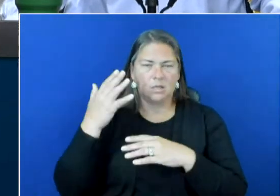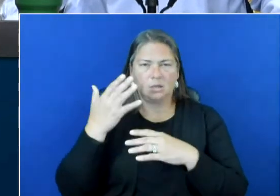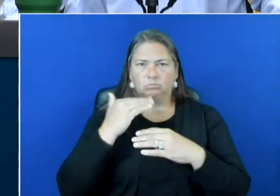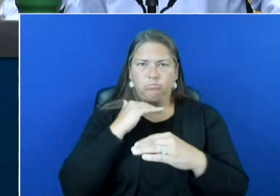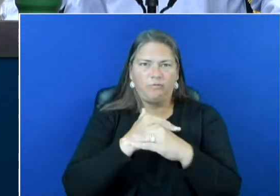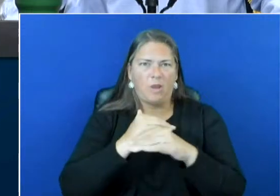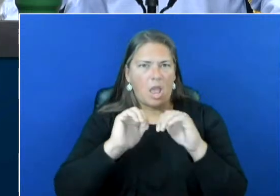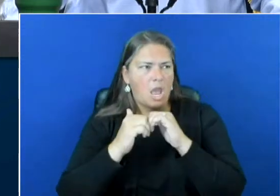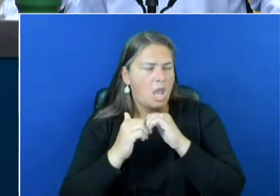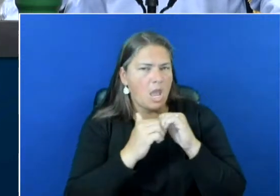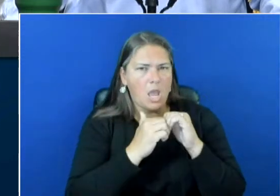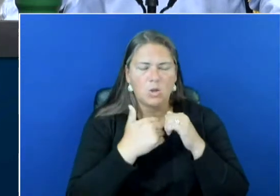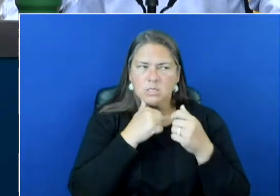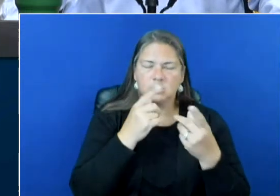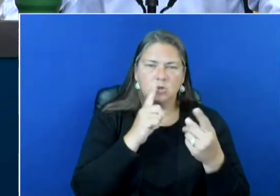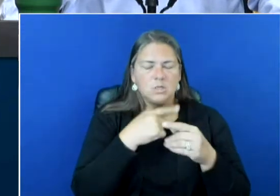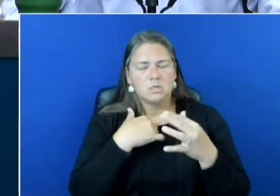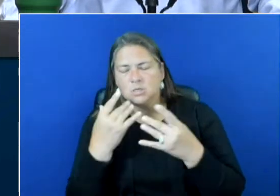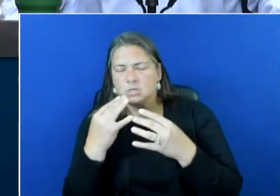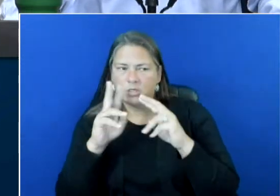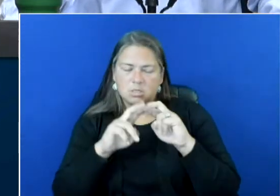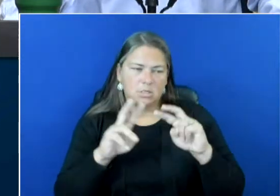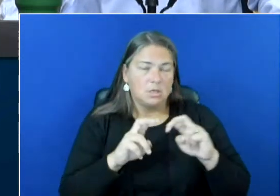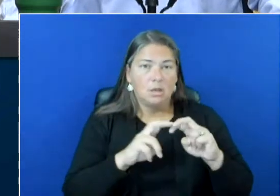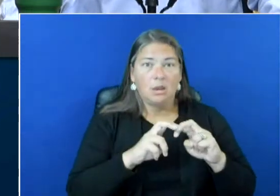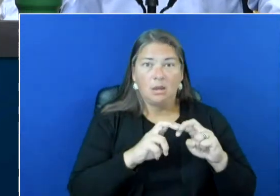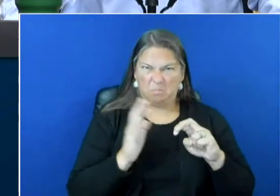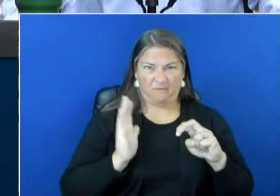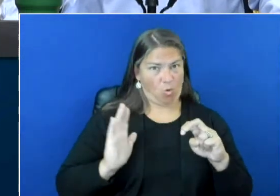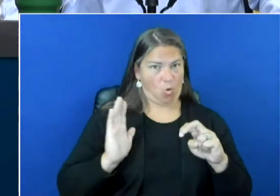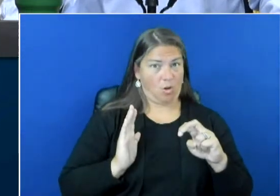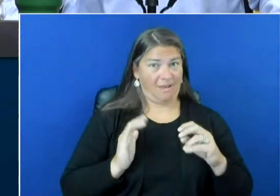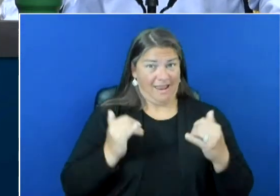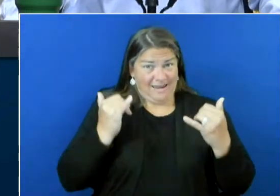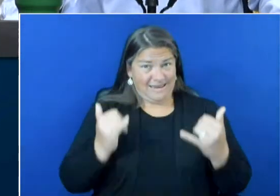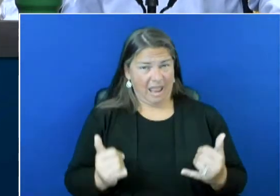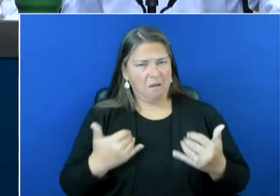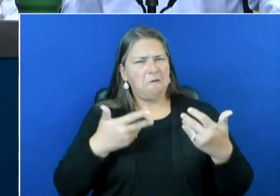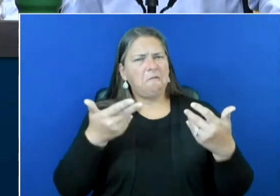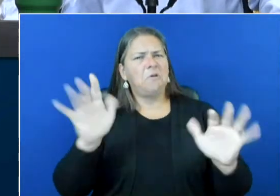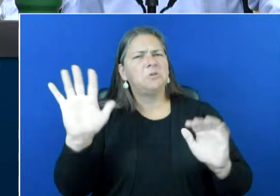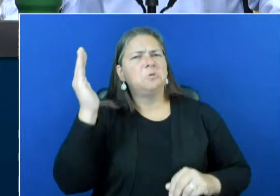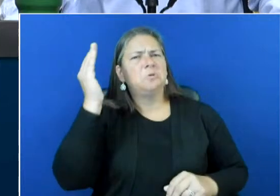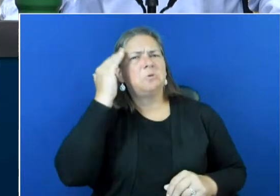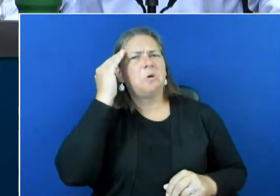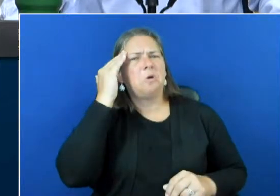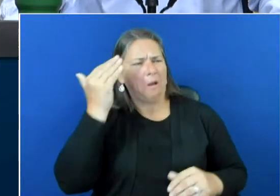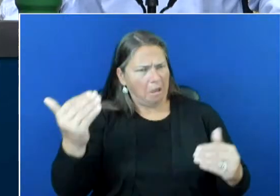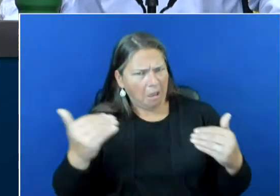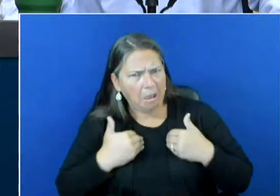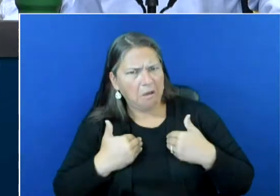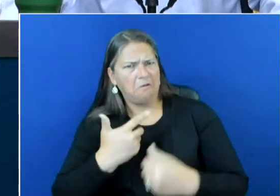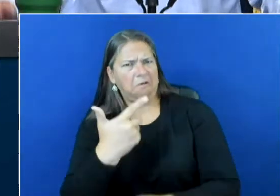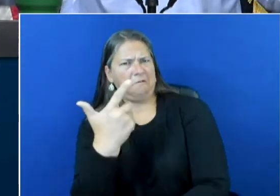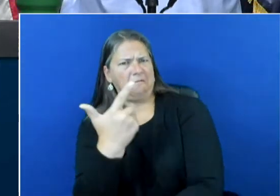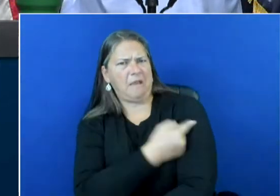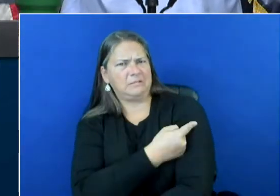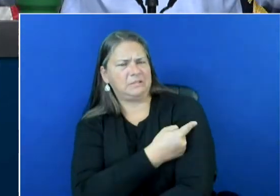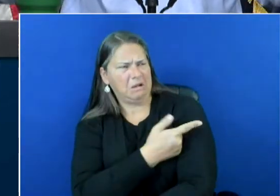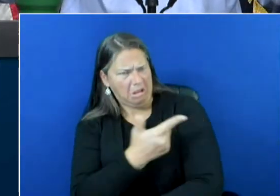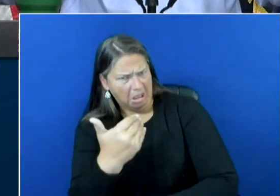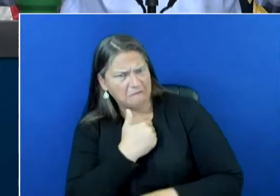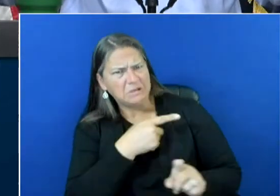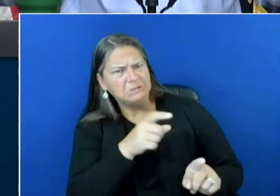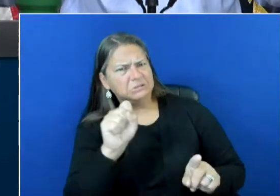anymore. All we have to do is get people vaccinated. A safe, effective vaccine, one that over half